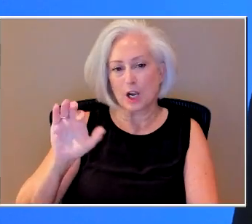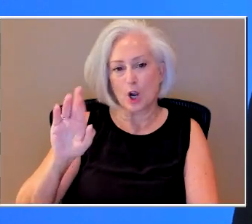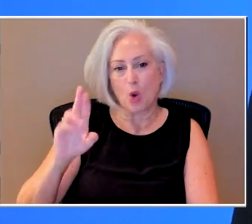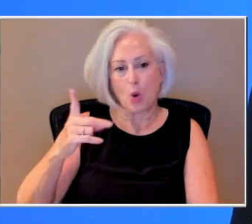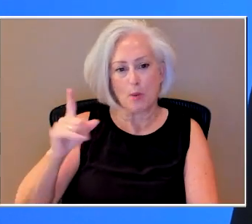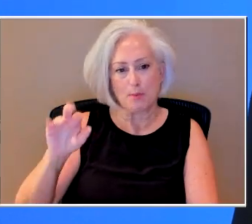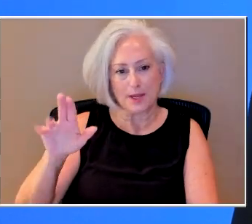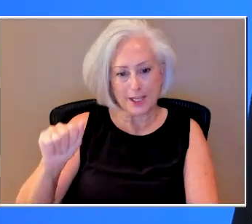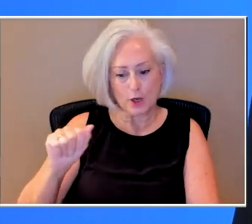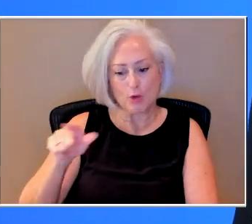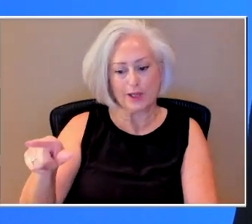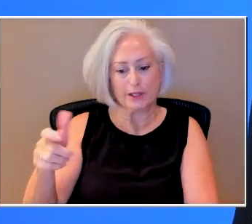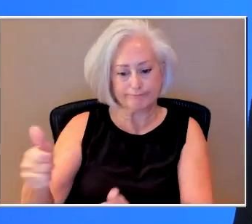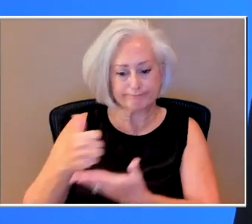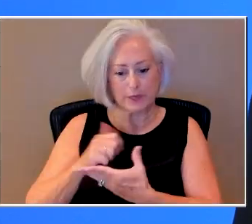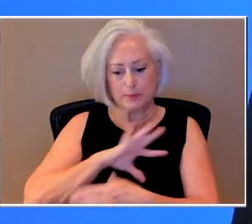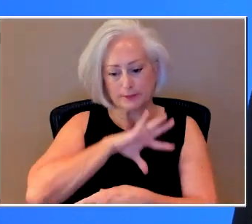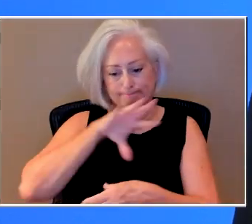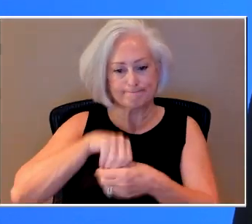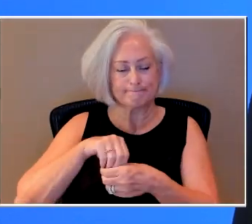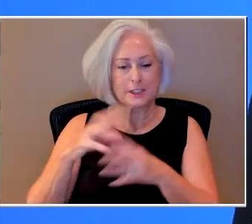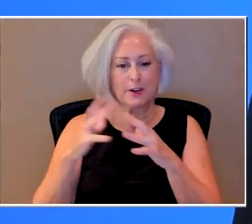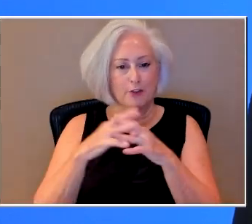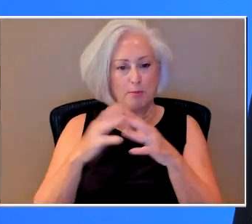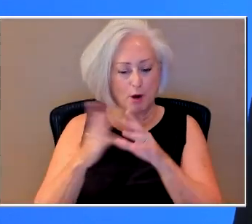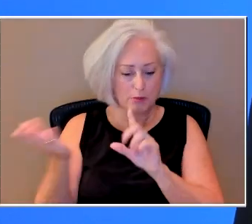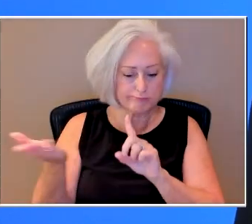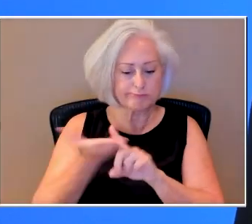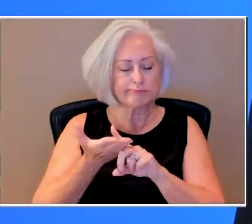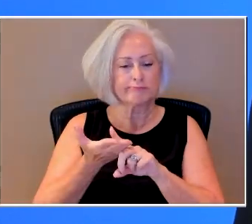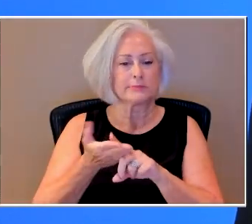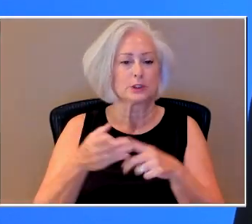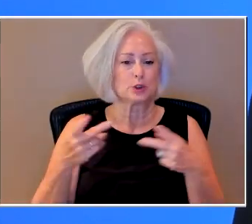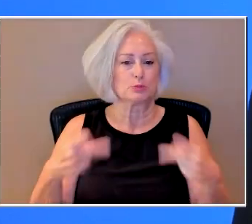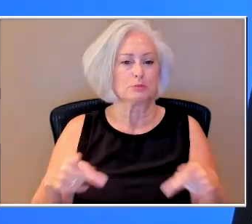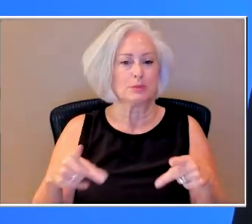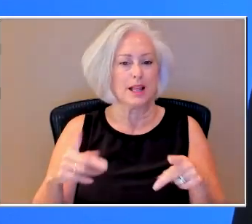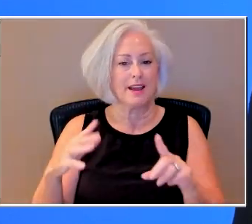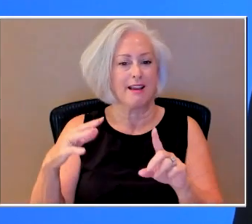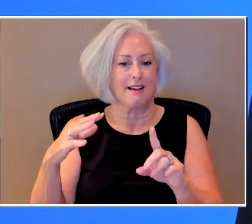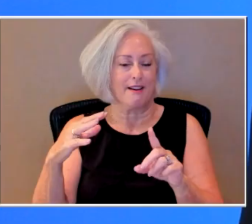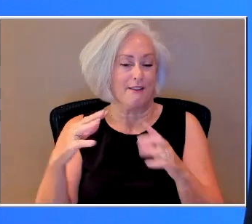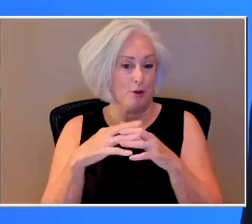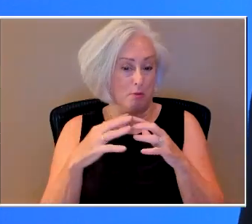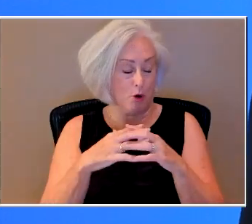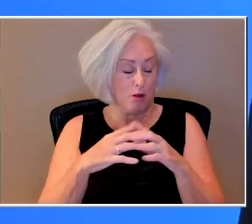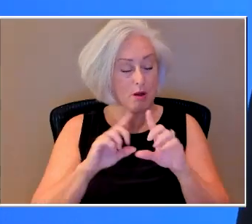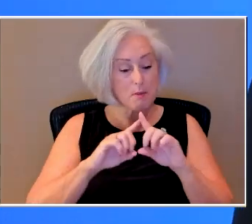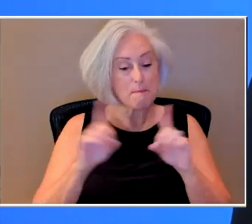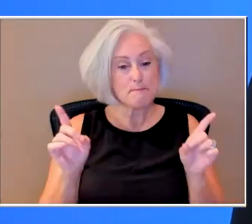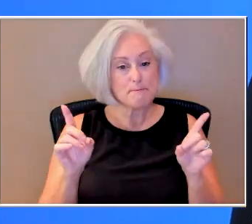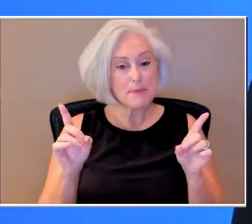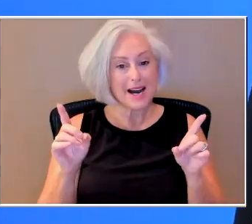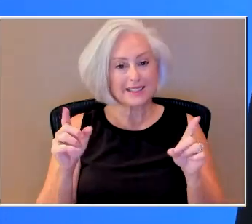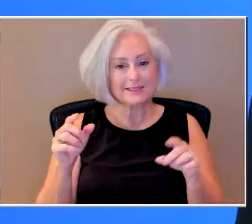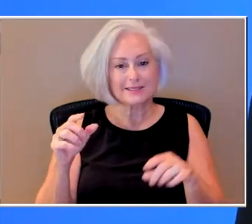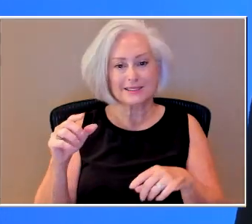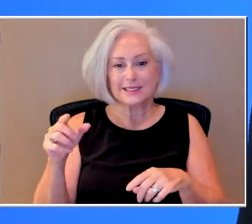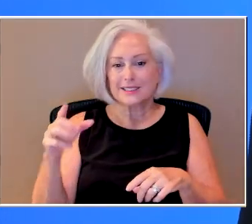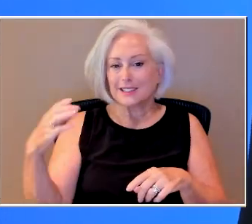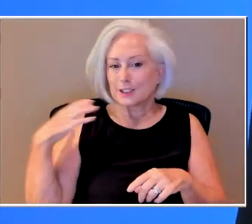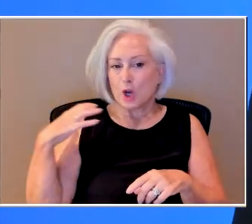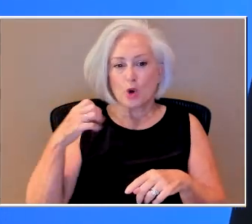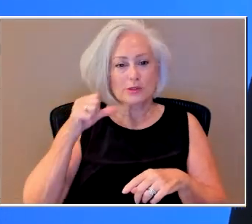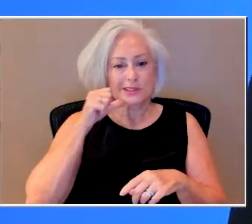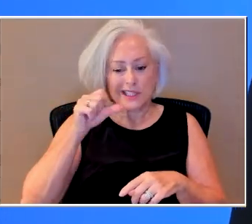first place and convinced me to play football. But with that said, he didn't go to school for strength and conditioning, you know what